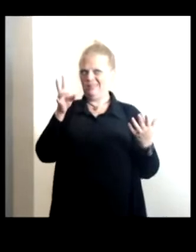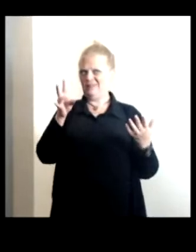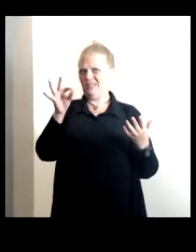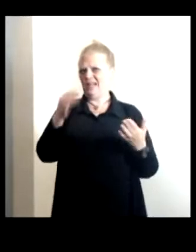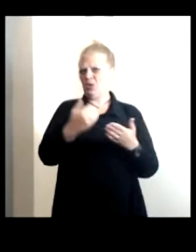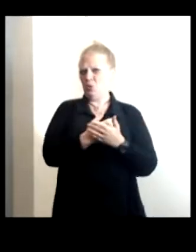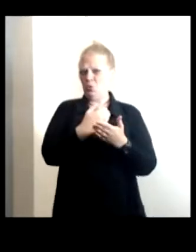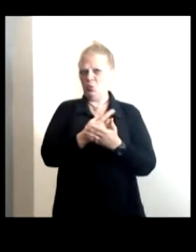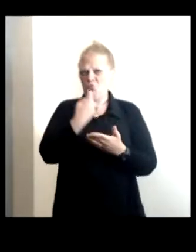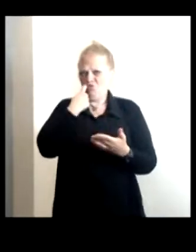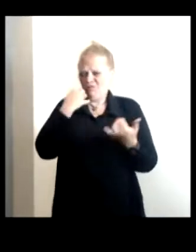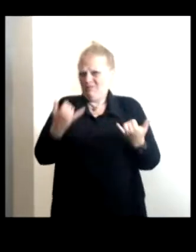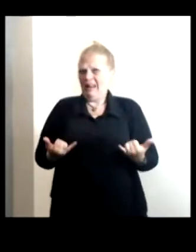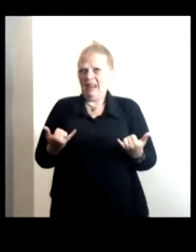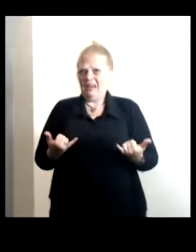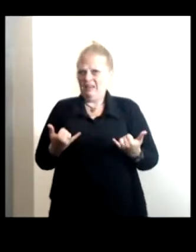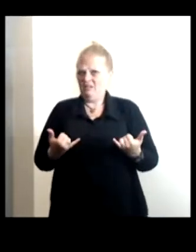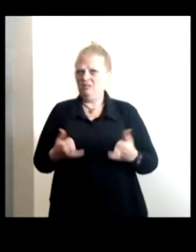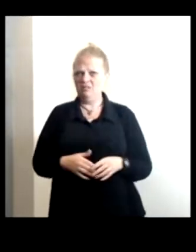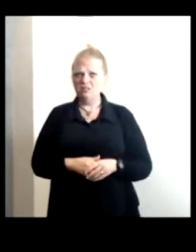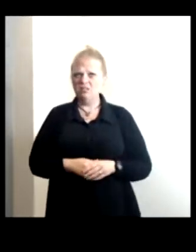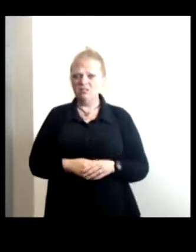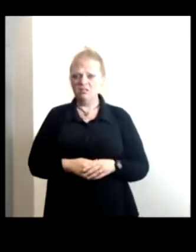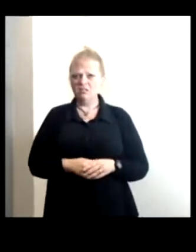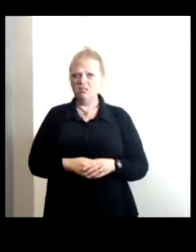new cases today. So